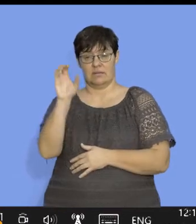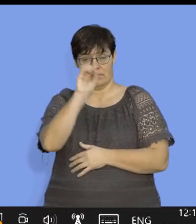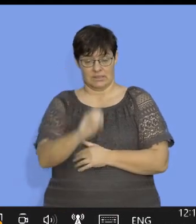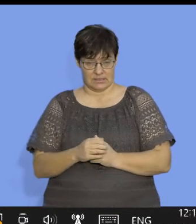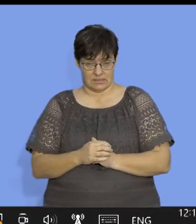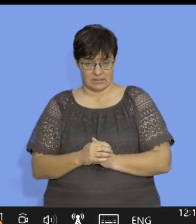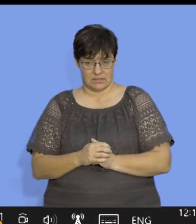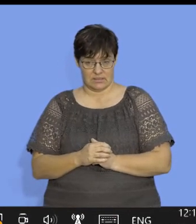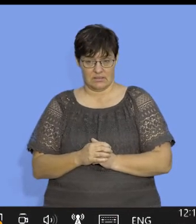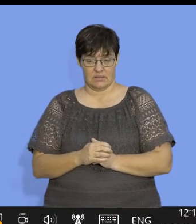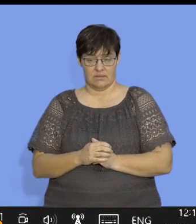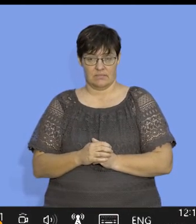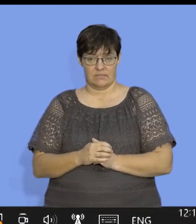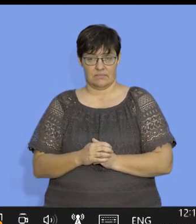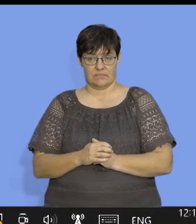15%